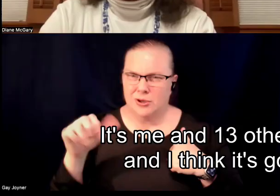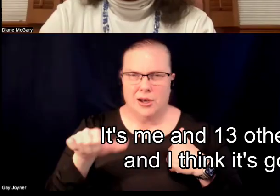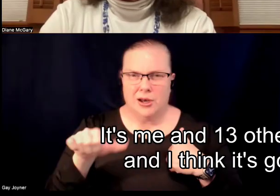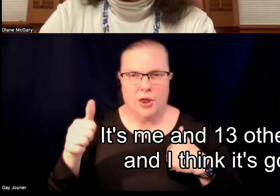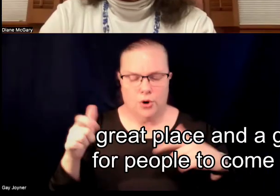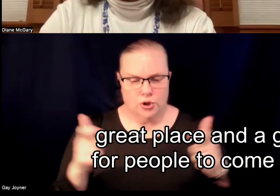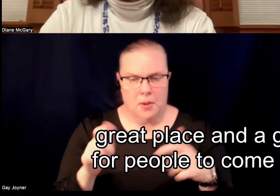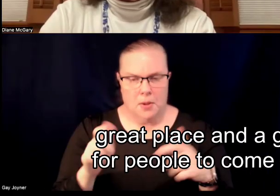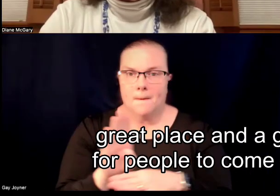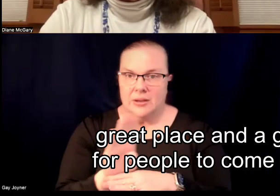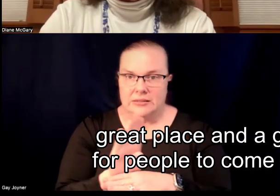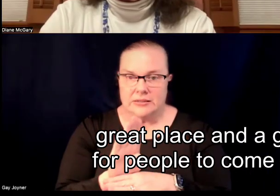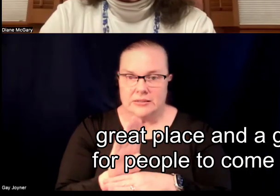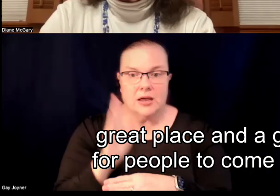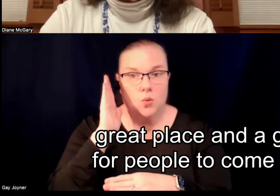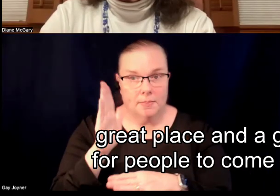it's gonna be a really great